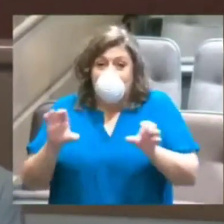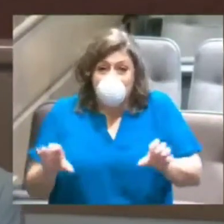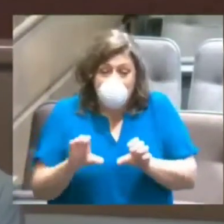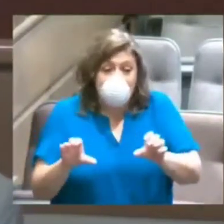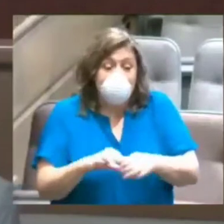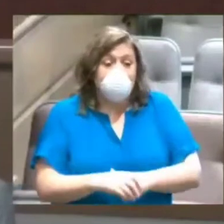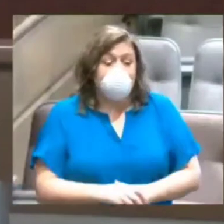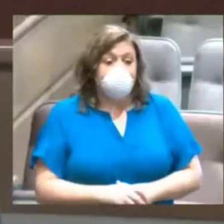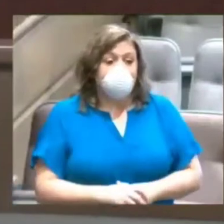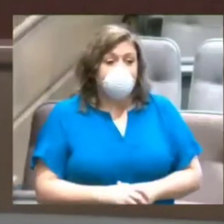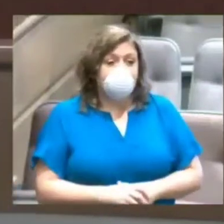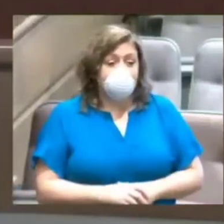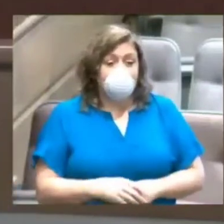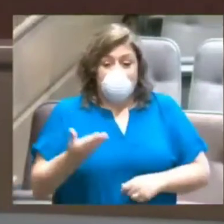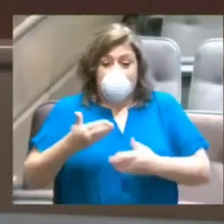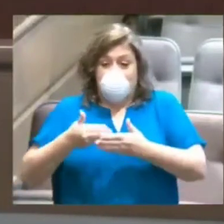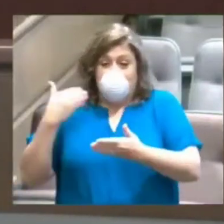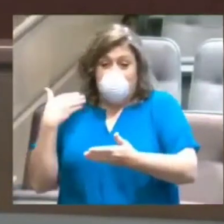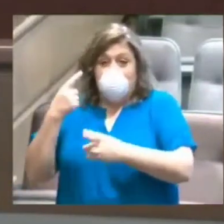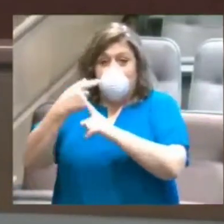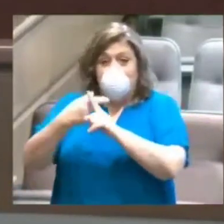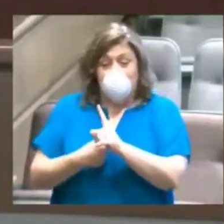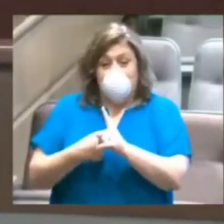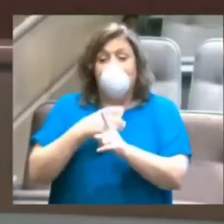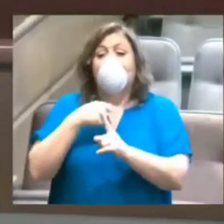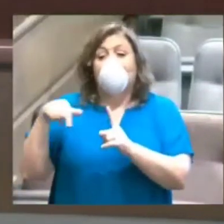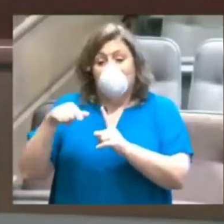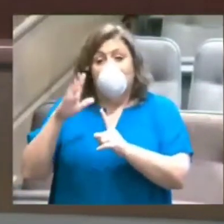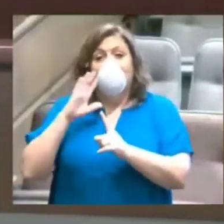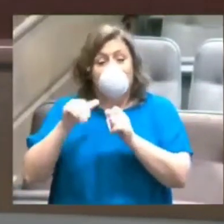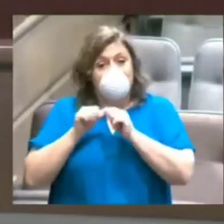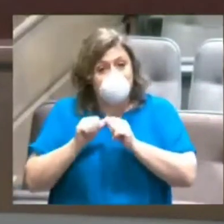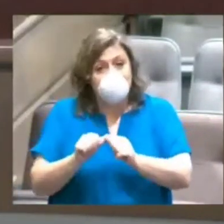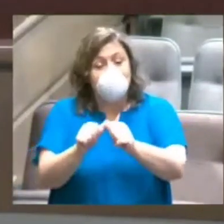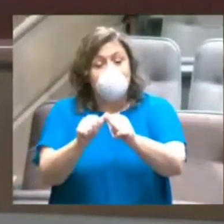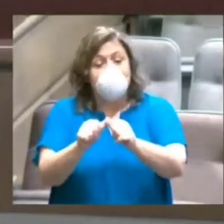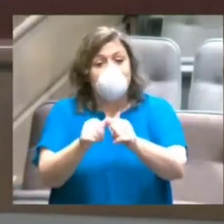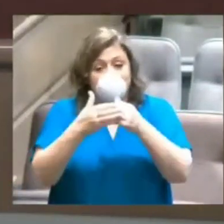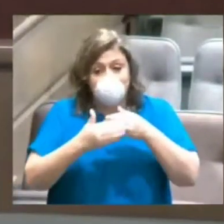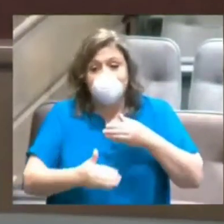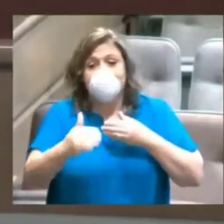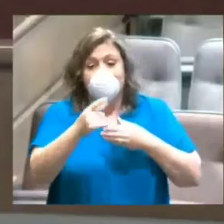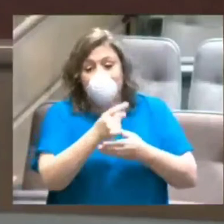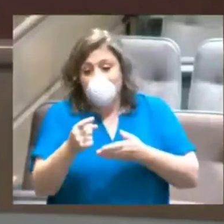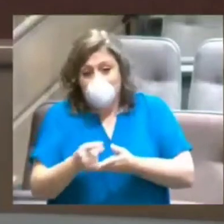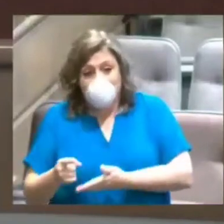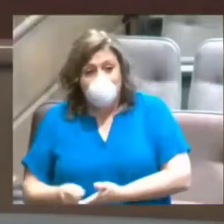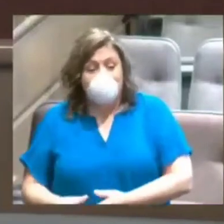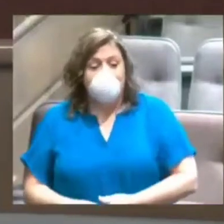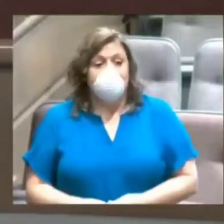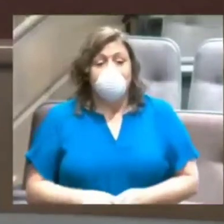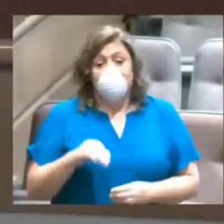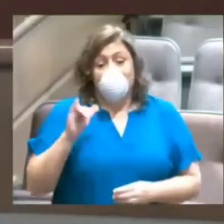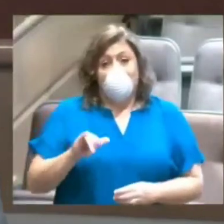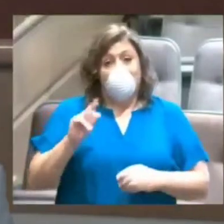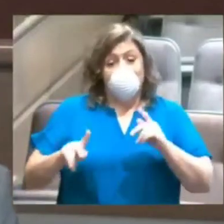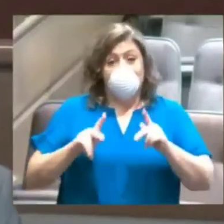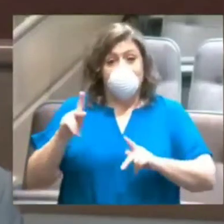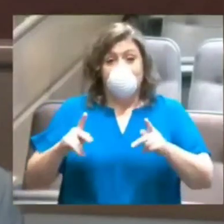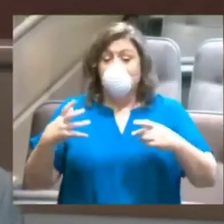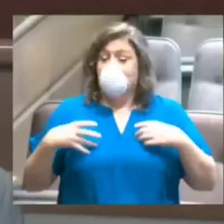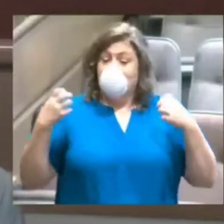over the course of the last month and will continue to make in the coming weeks. These people, heroes